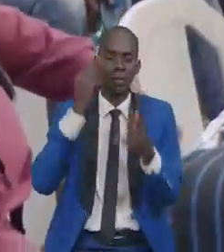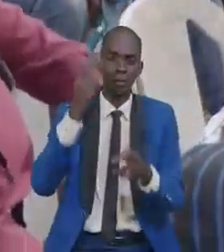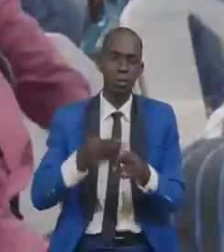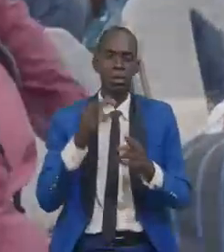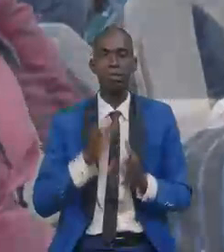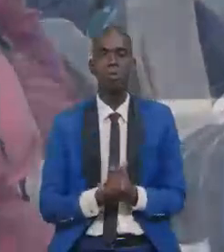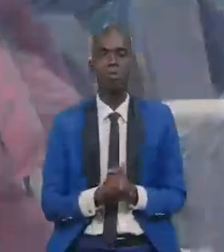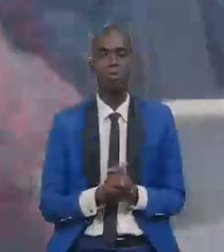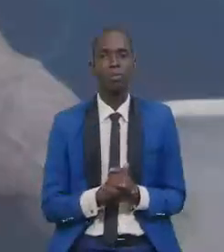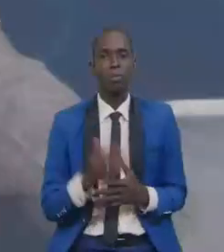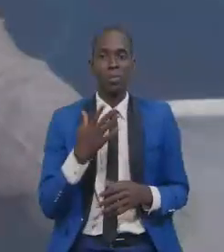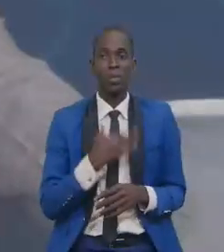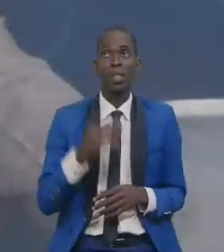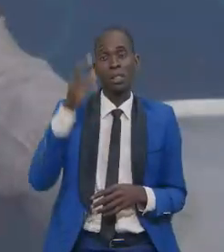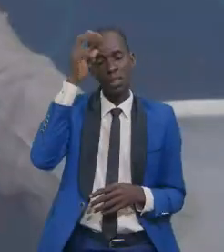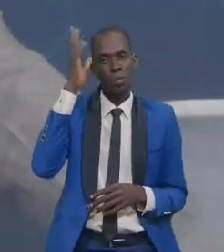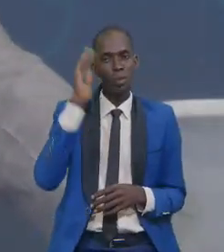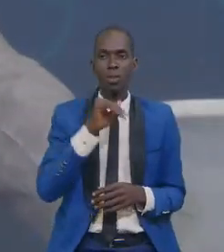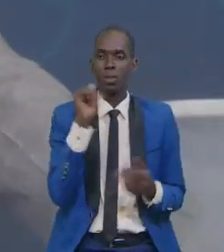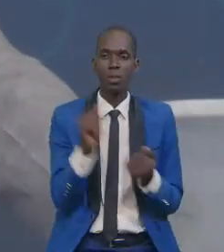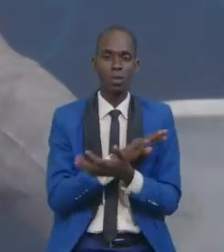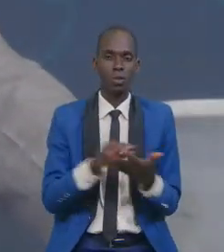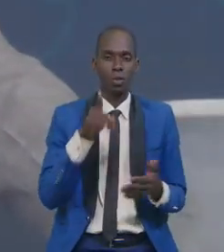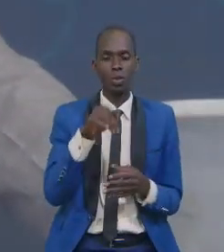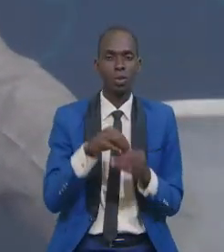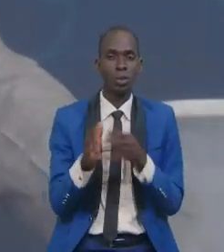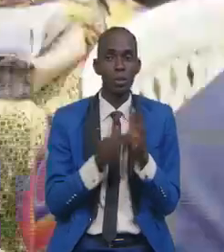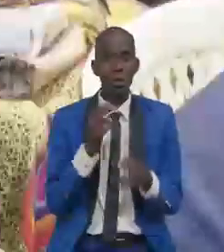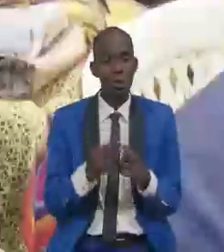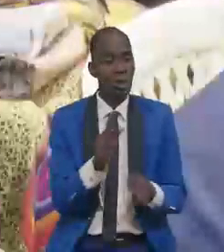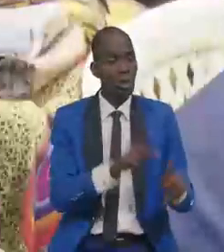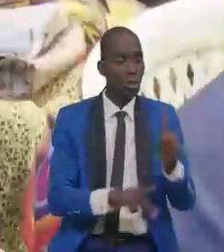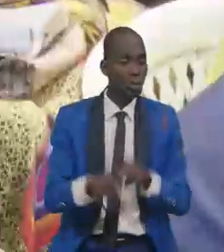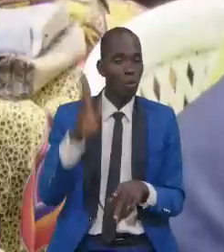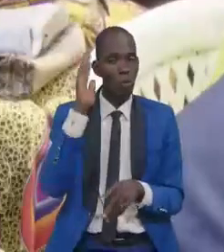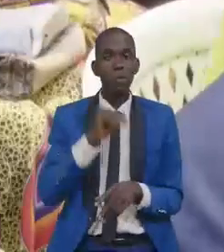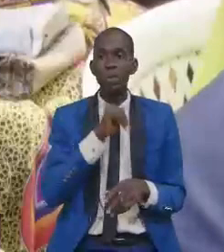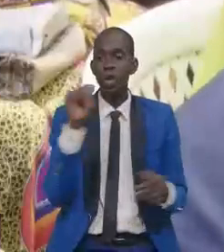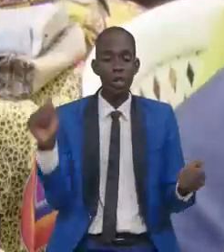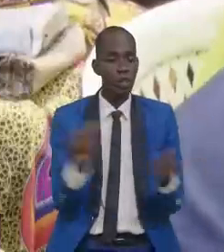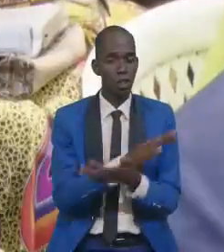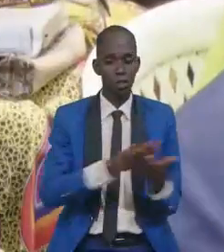And he will not destroy me. He will not destroy me.